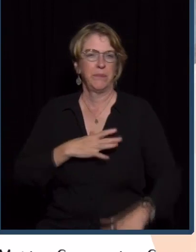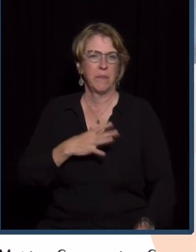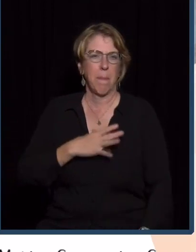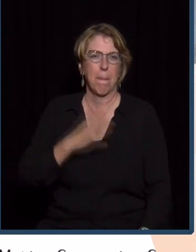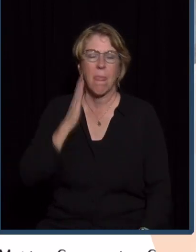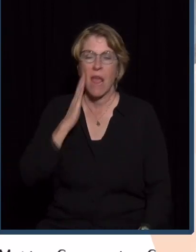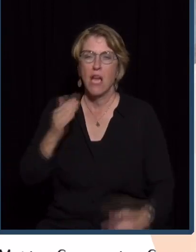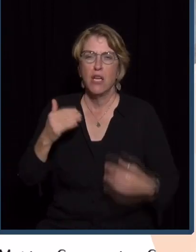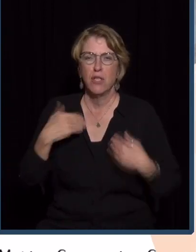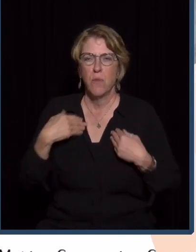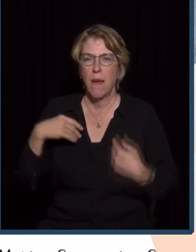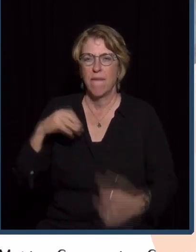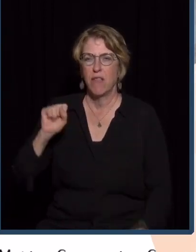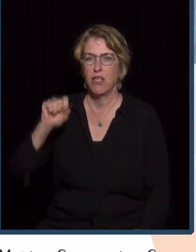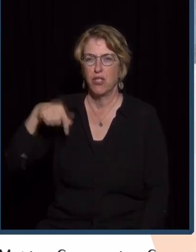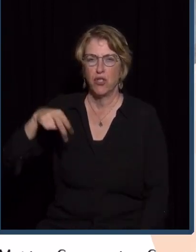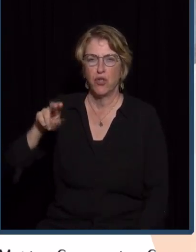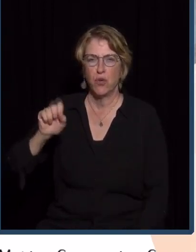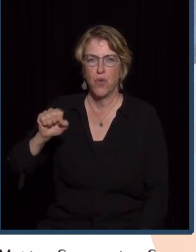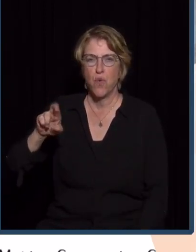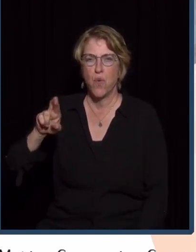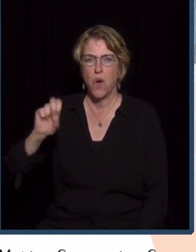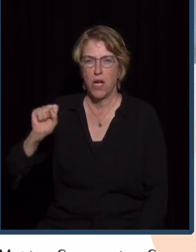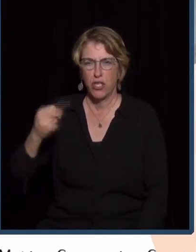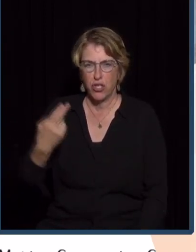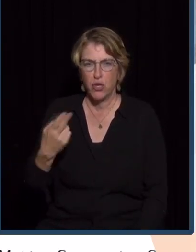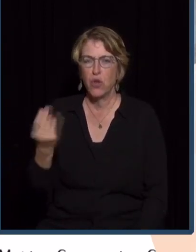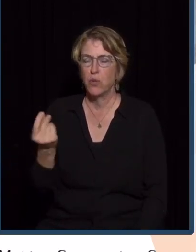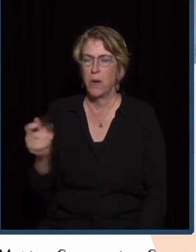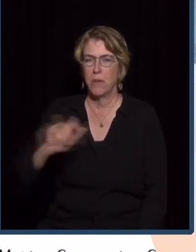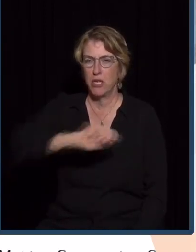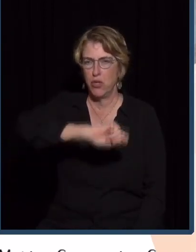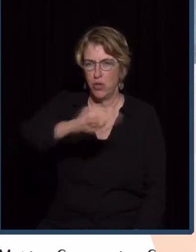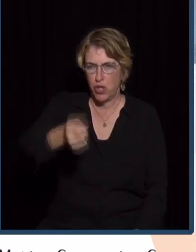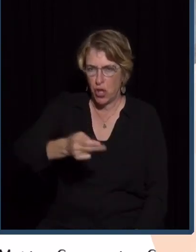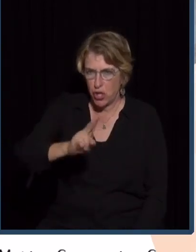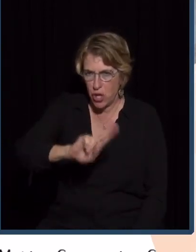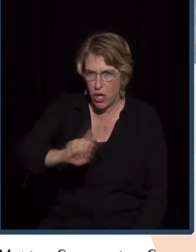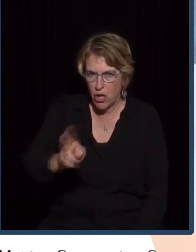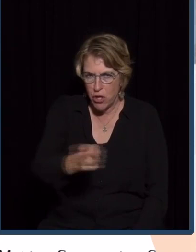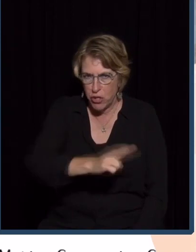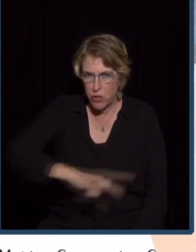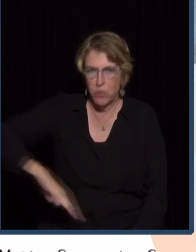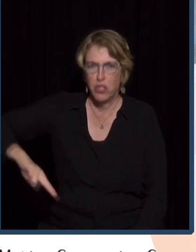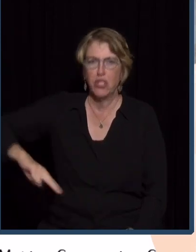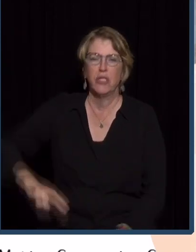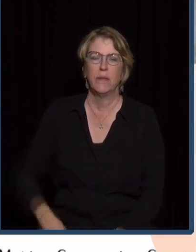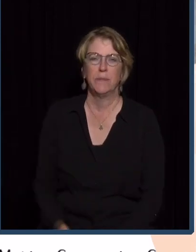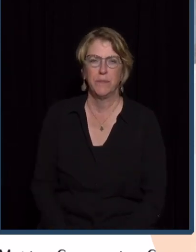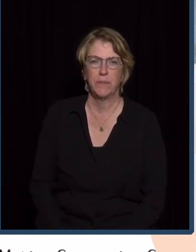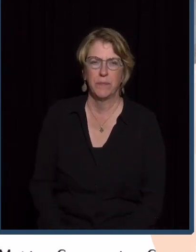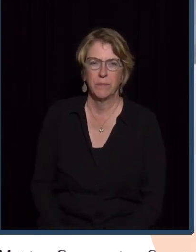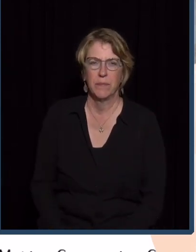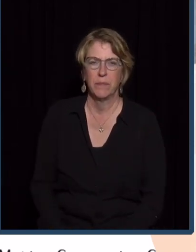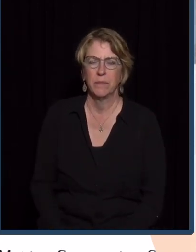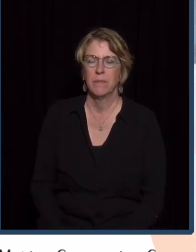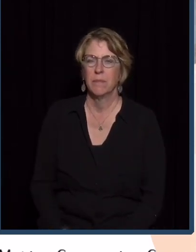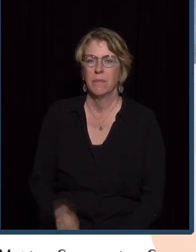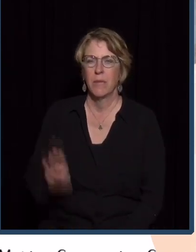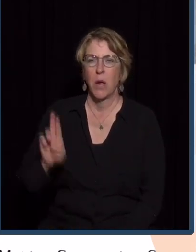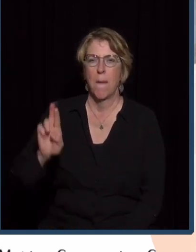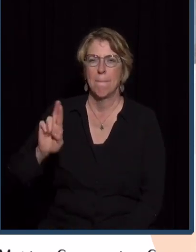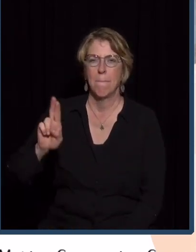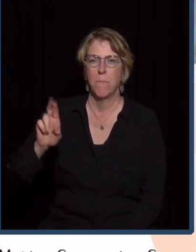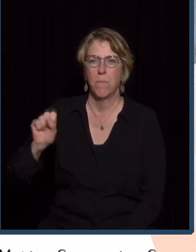that squash puree that you warmed up. We'll do a nice little fancy swoosh, I like to call it. We'll plate some Brussels sprouts and the meat just